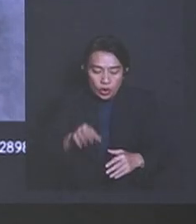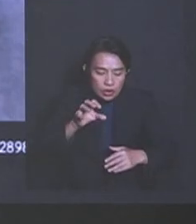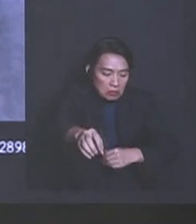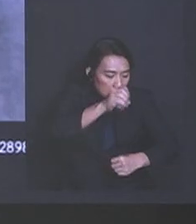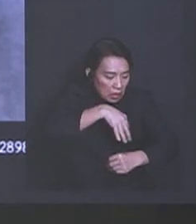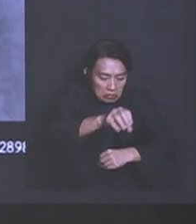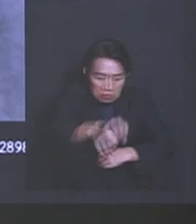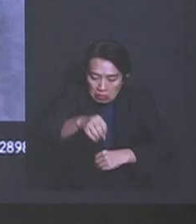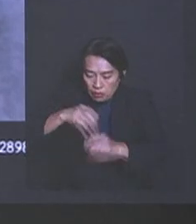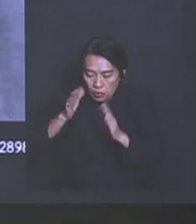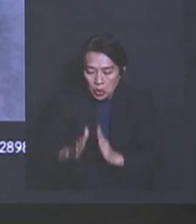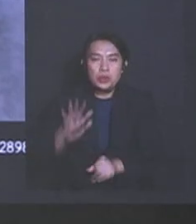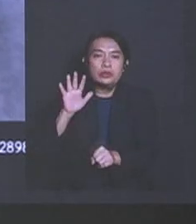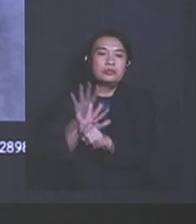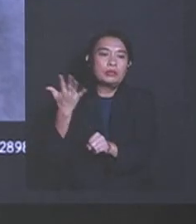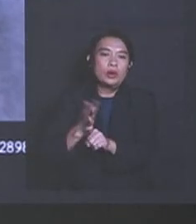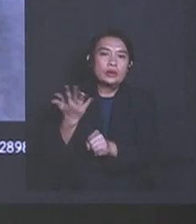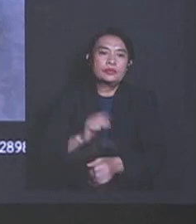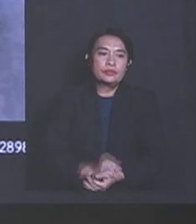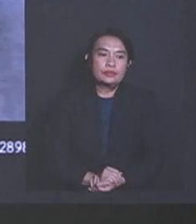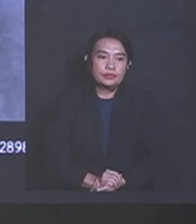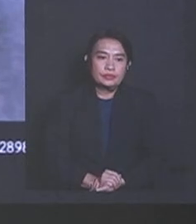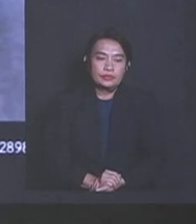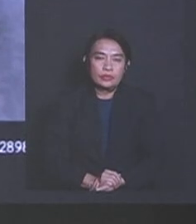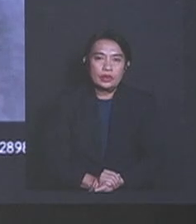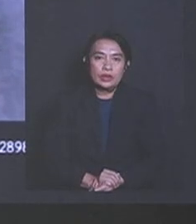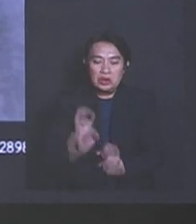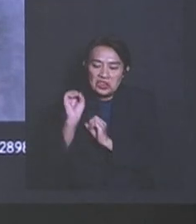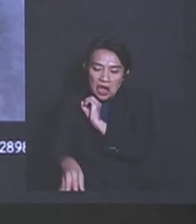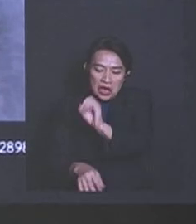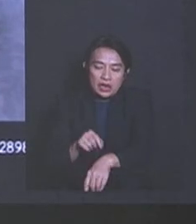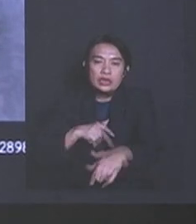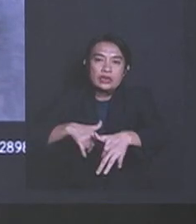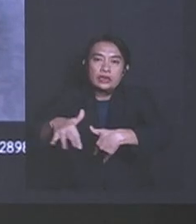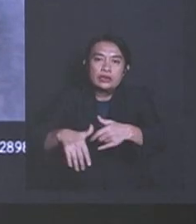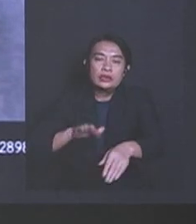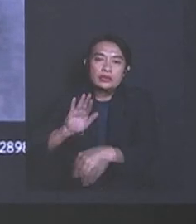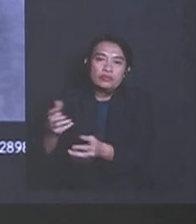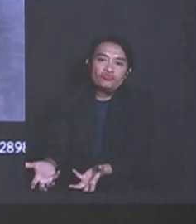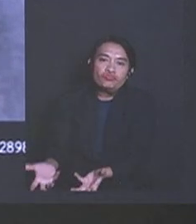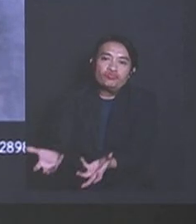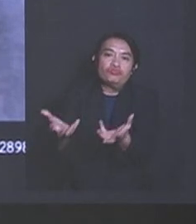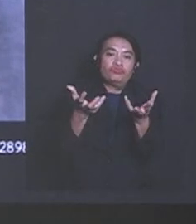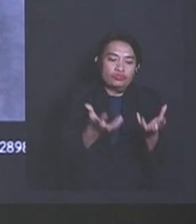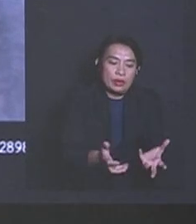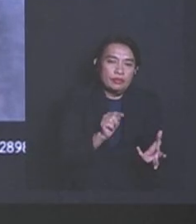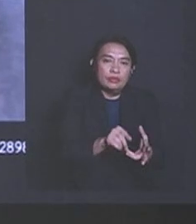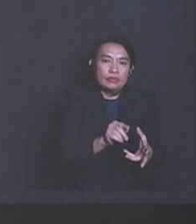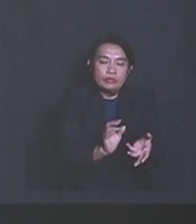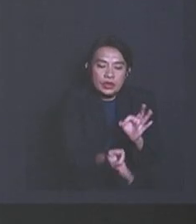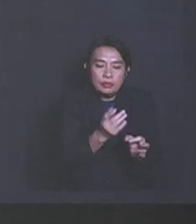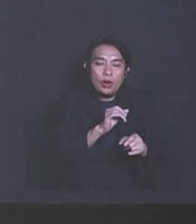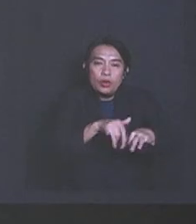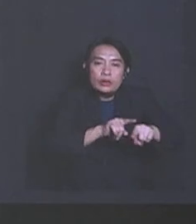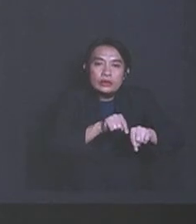get the garbage from the community to the main street. So to ensure that we have a good capillary